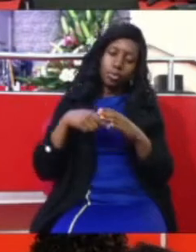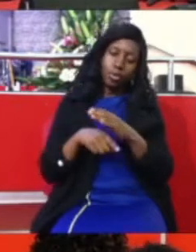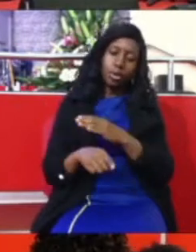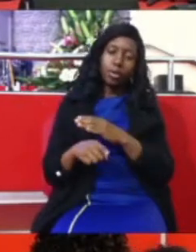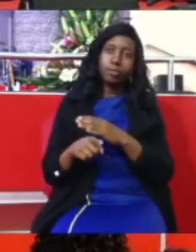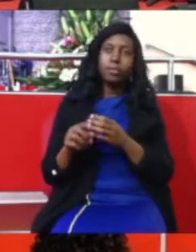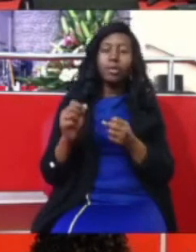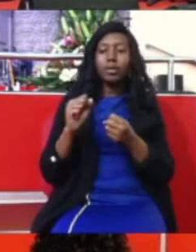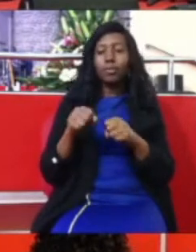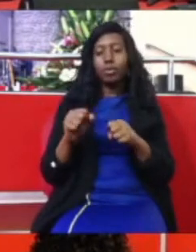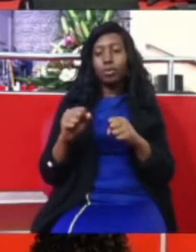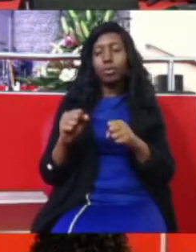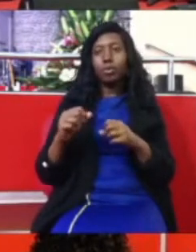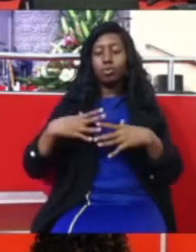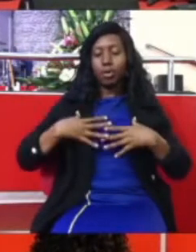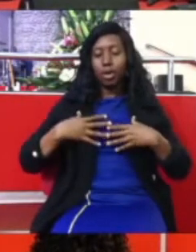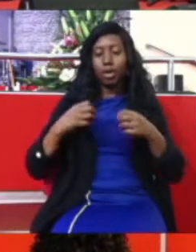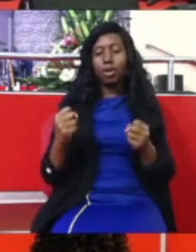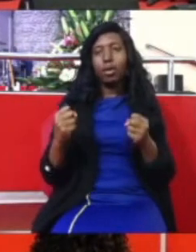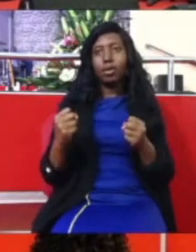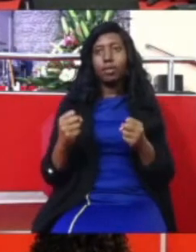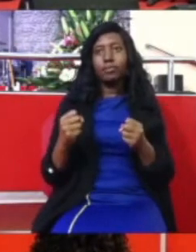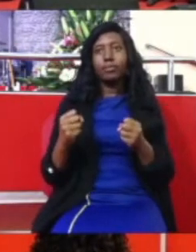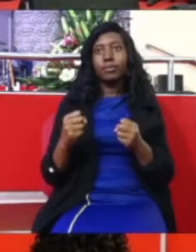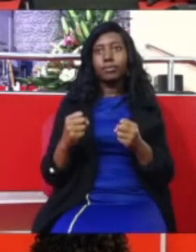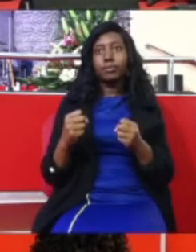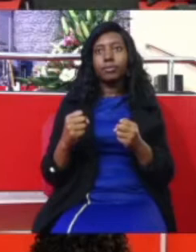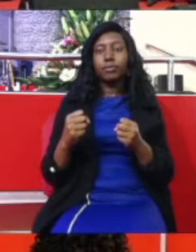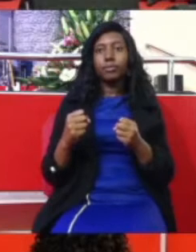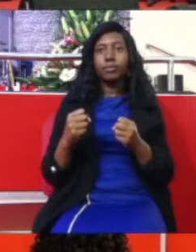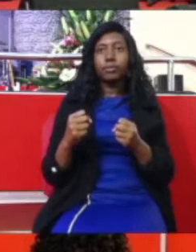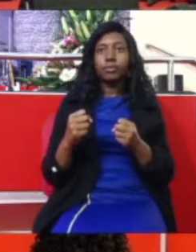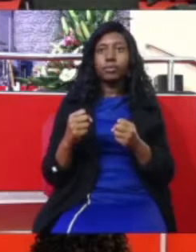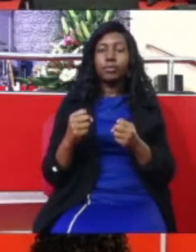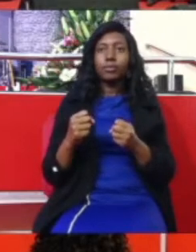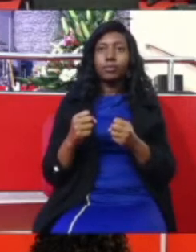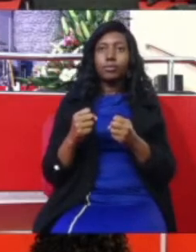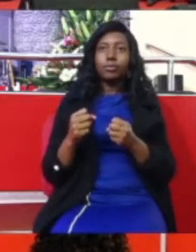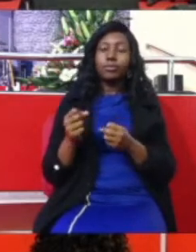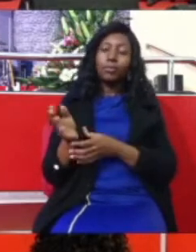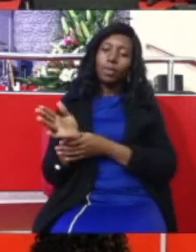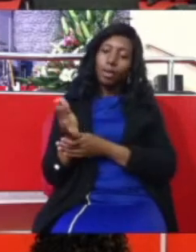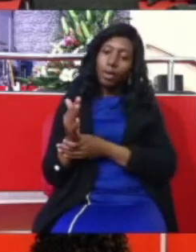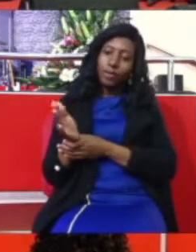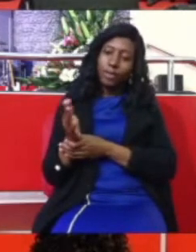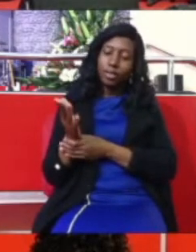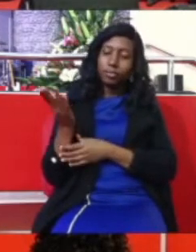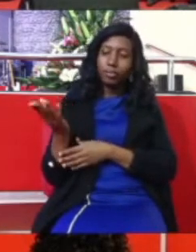healing. When you read at your own time, you'll discover that there was fish now in that